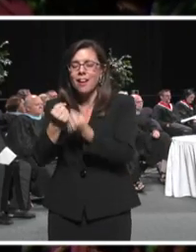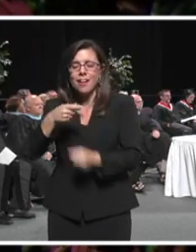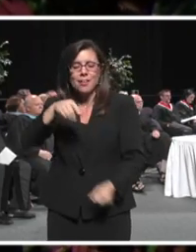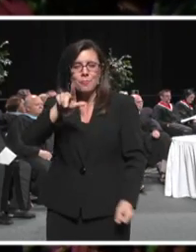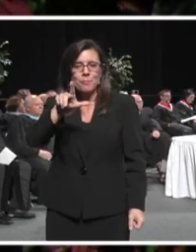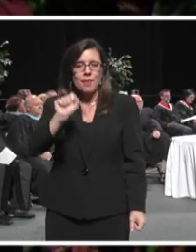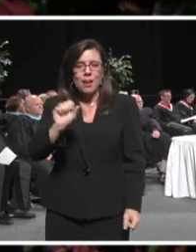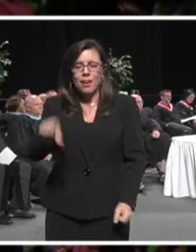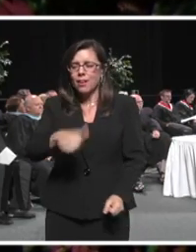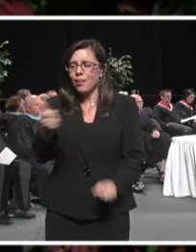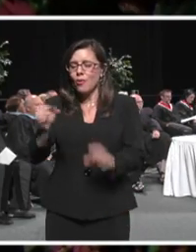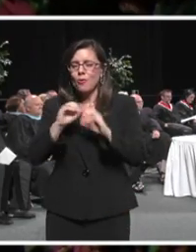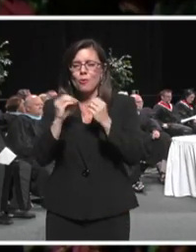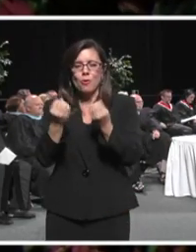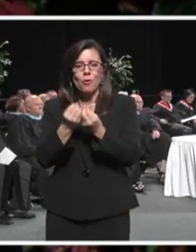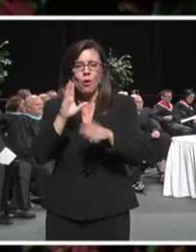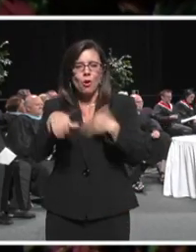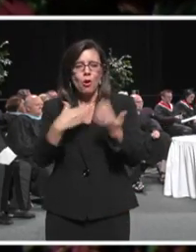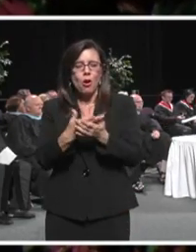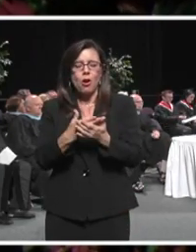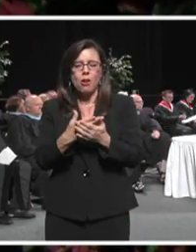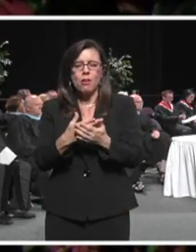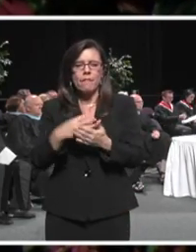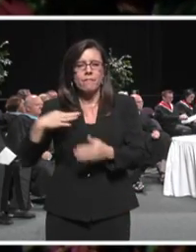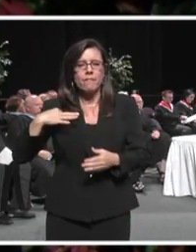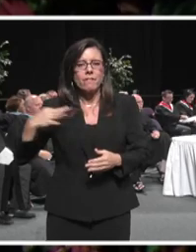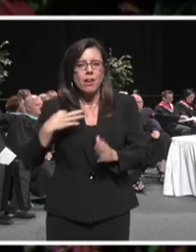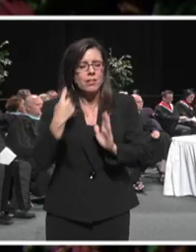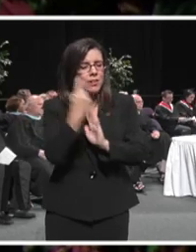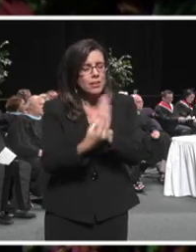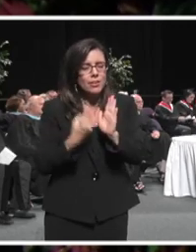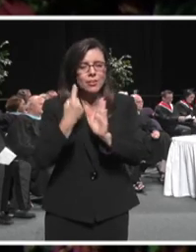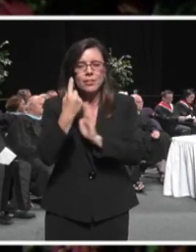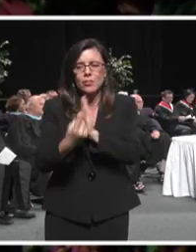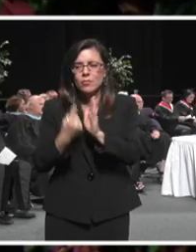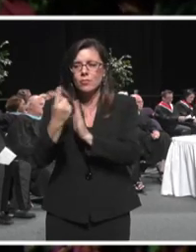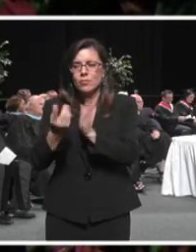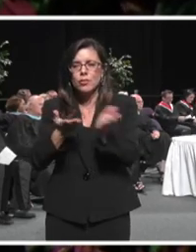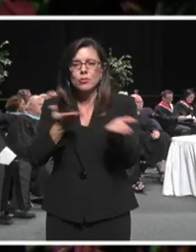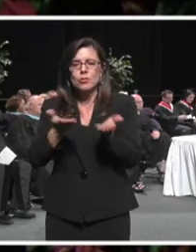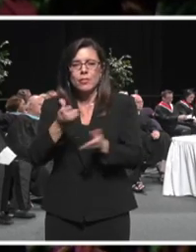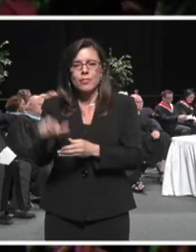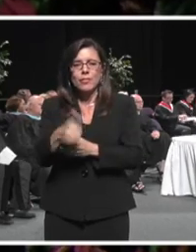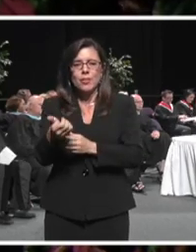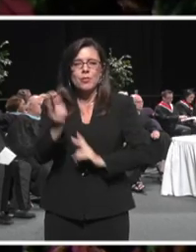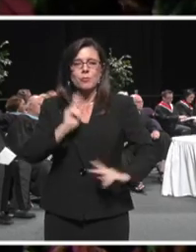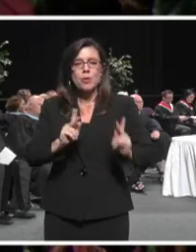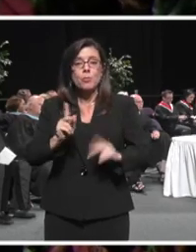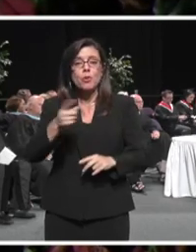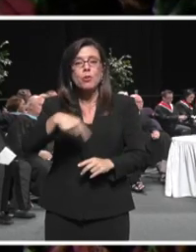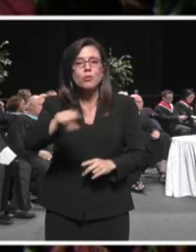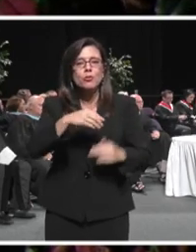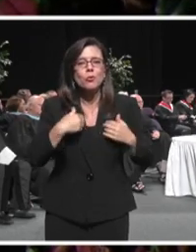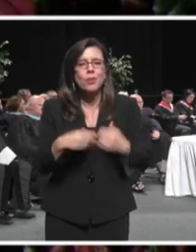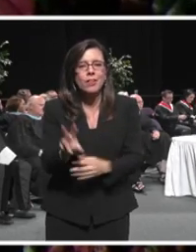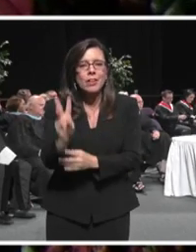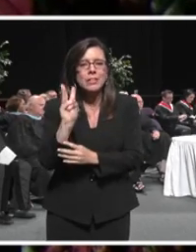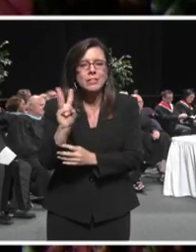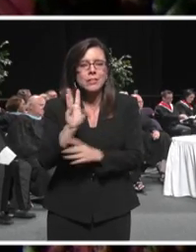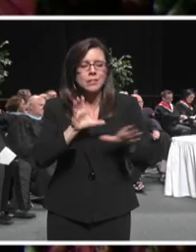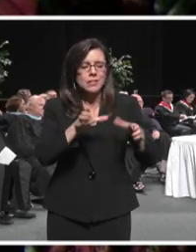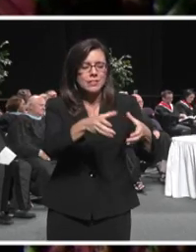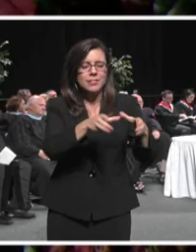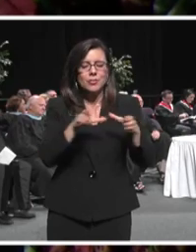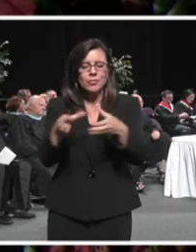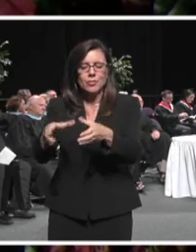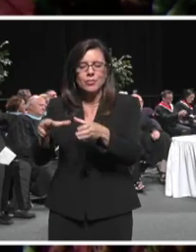other organizations have contributed countless hours in service to others. You have 6 organizations